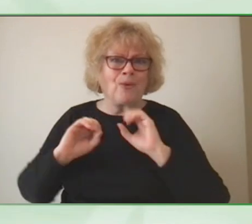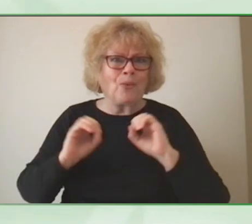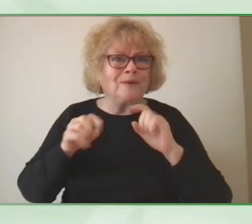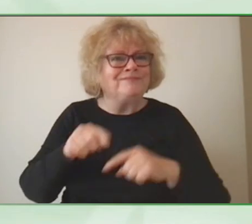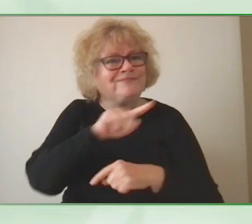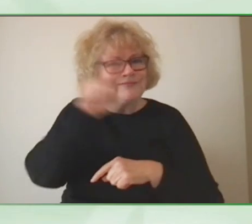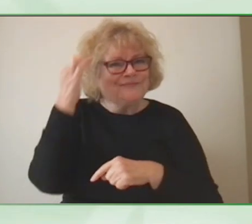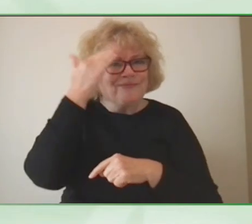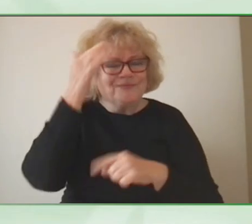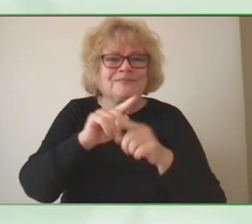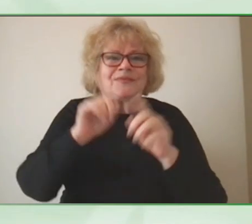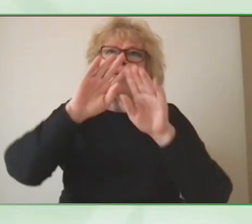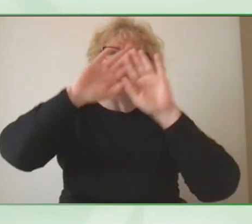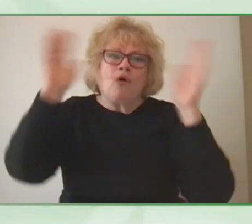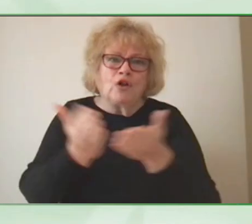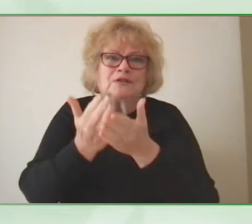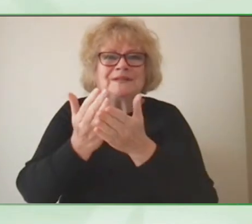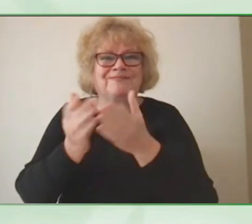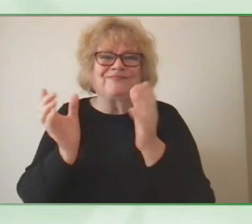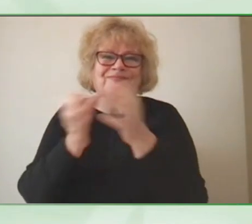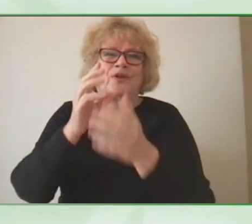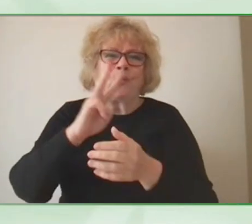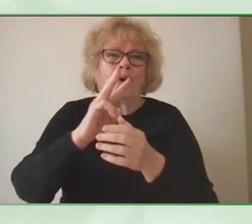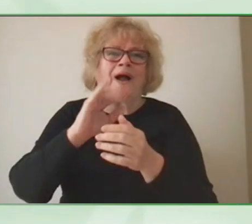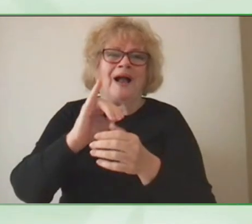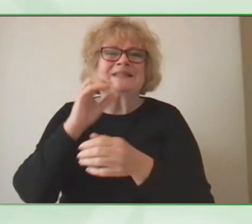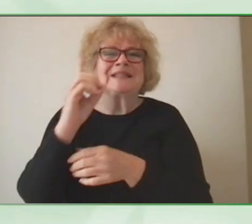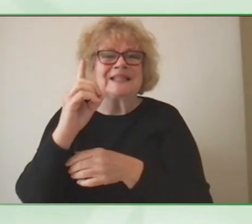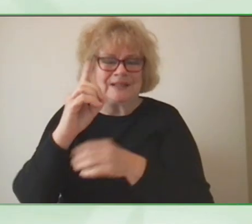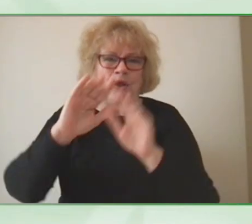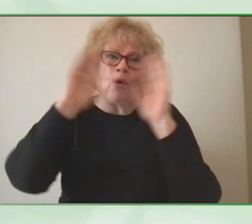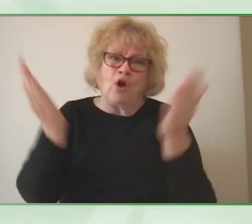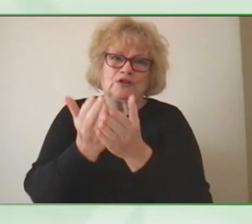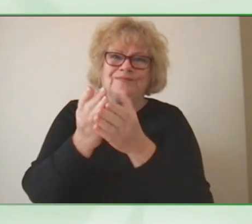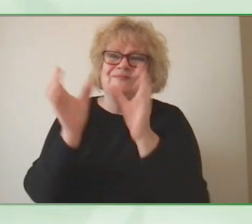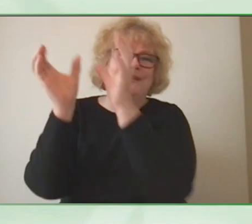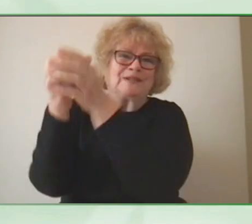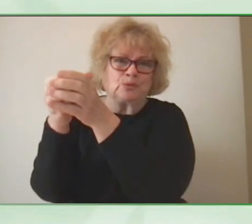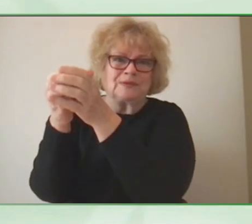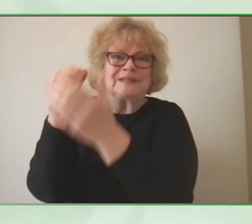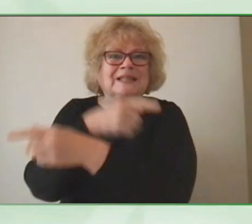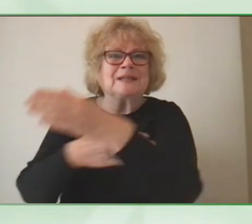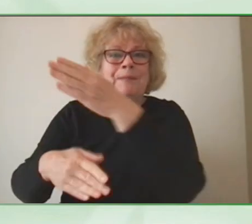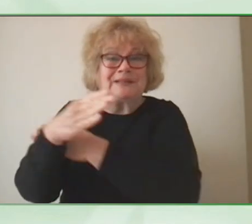resources that make it possible for the workplace to be planning